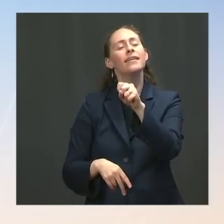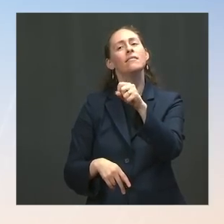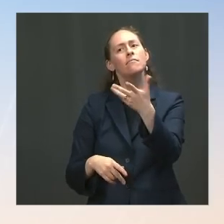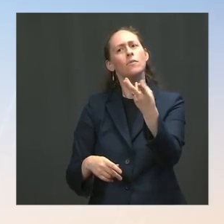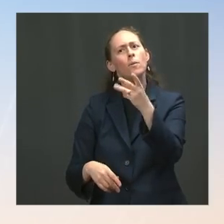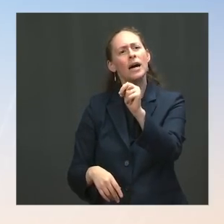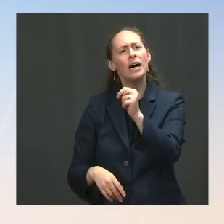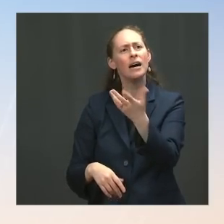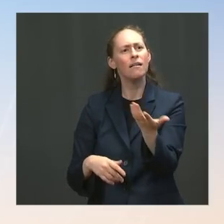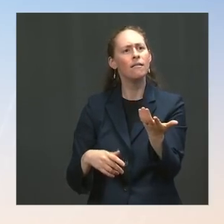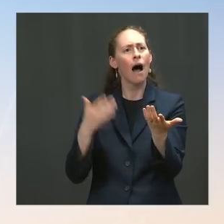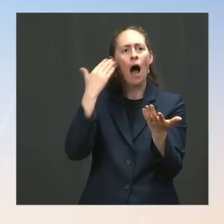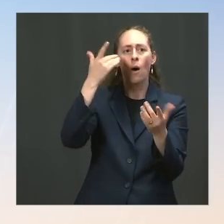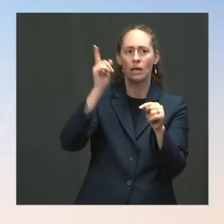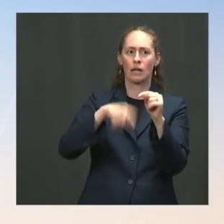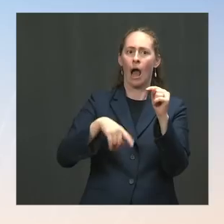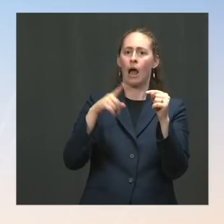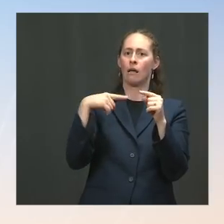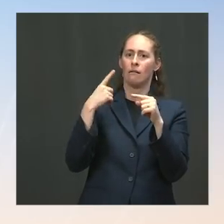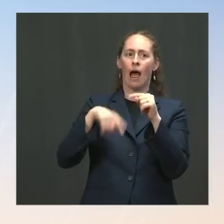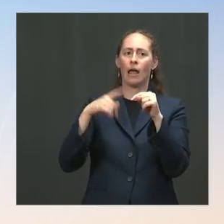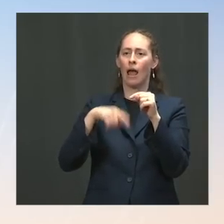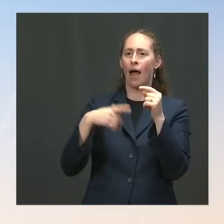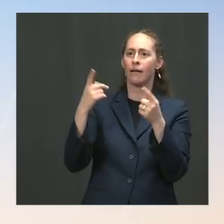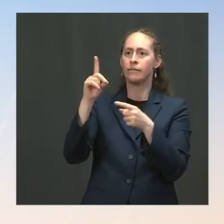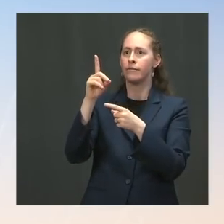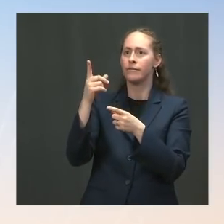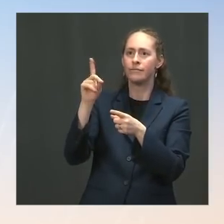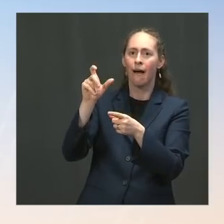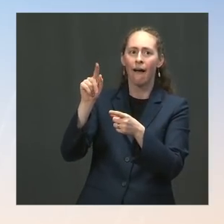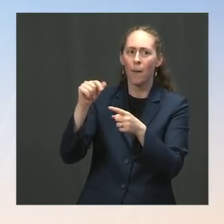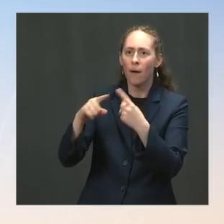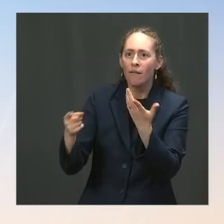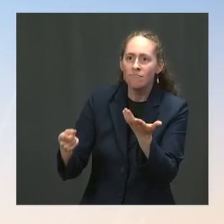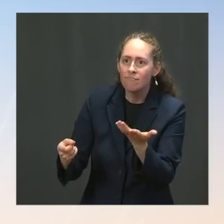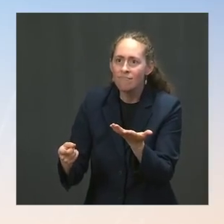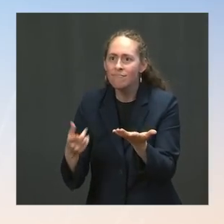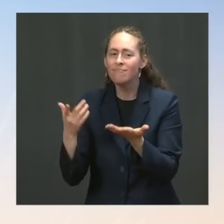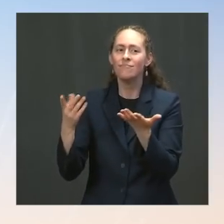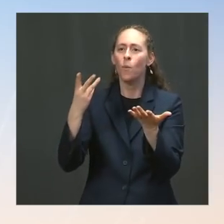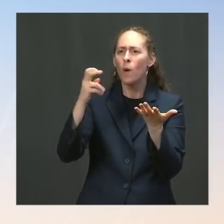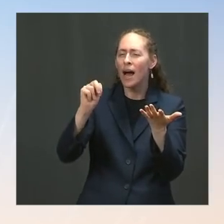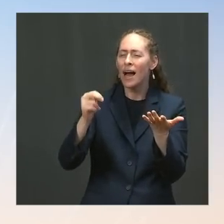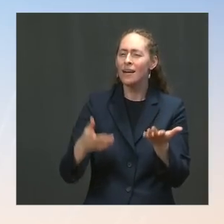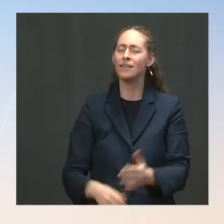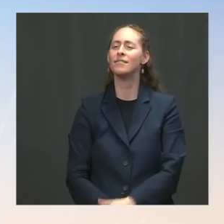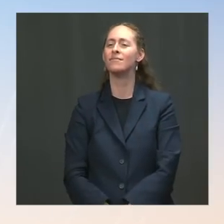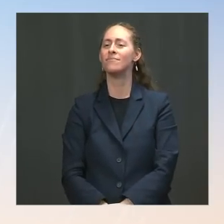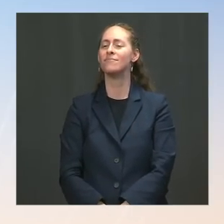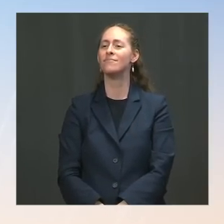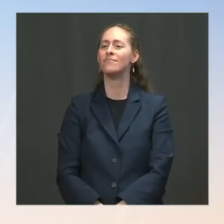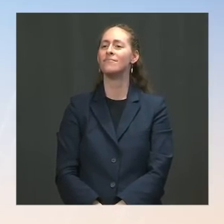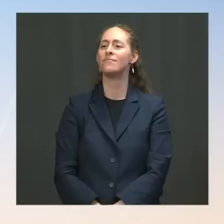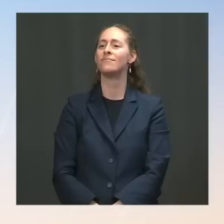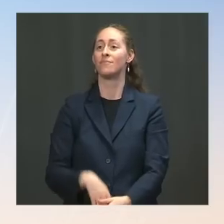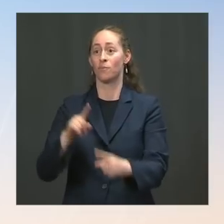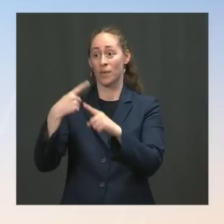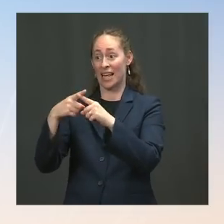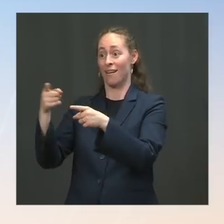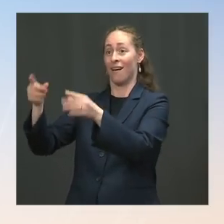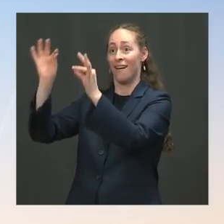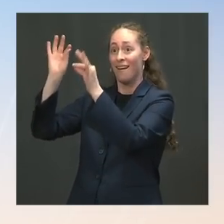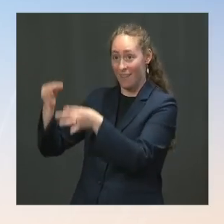go away. Well, I mean, our goal is to have the policy ready when we're safe to reopen to travel. So it's hard to